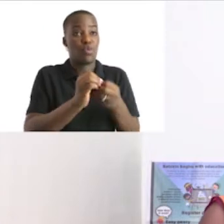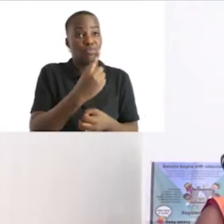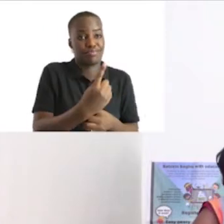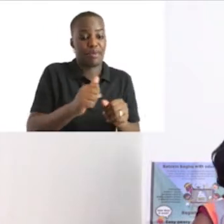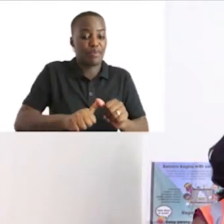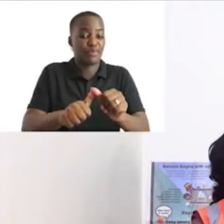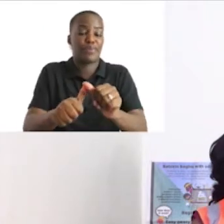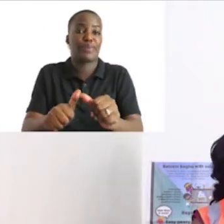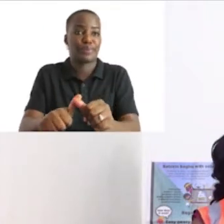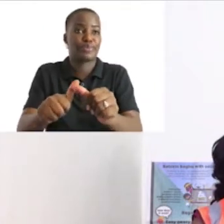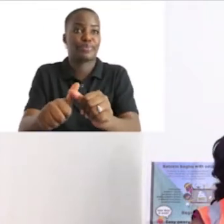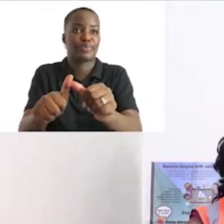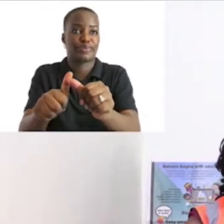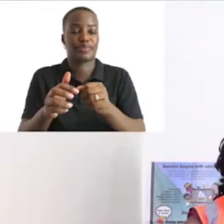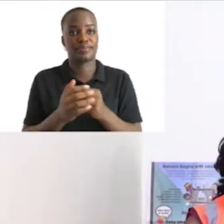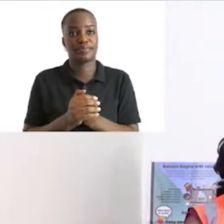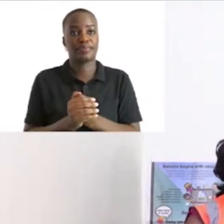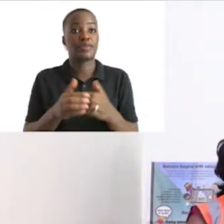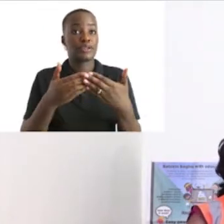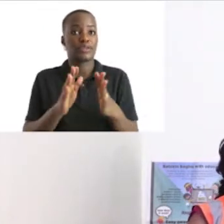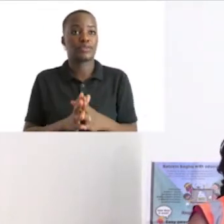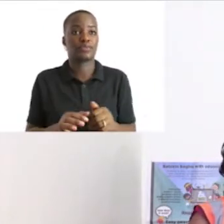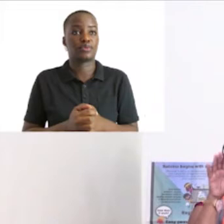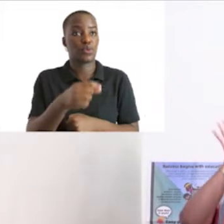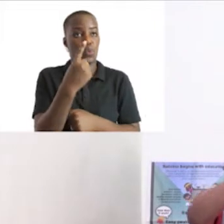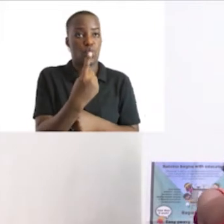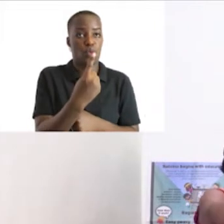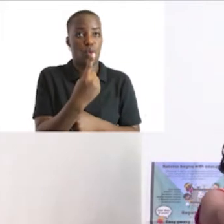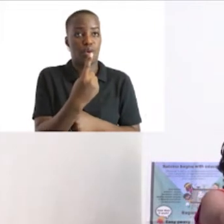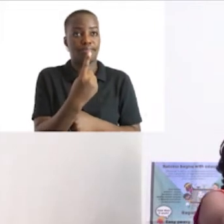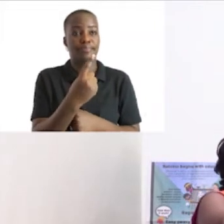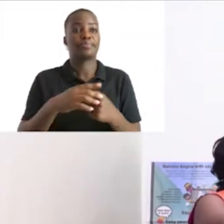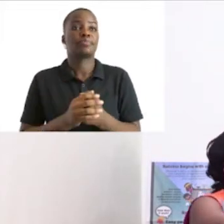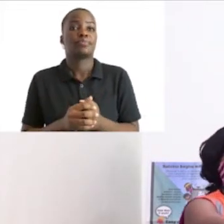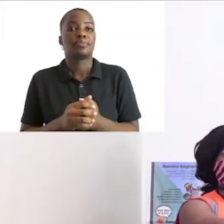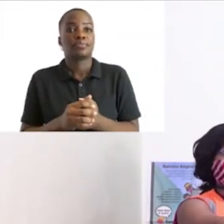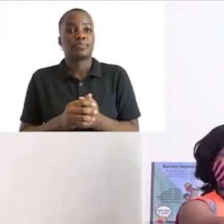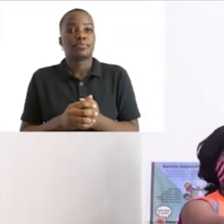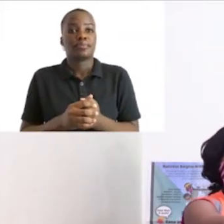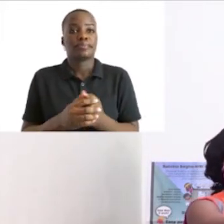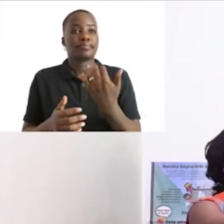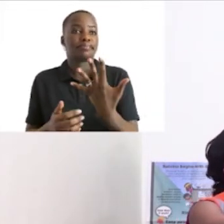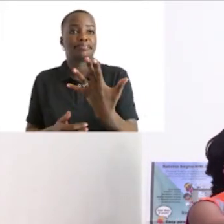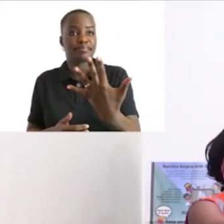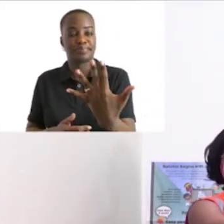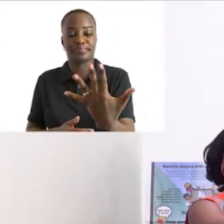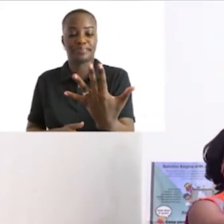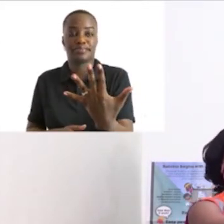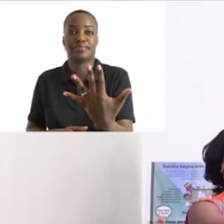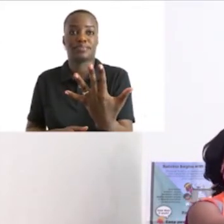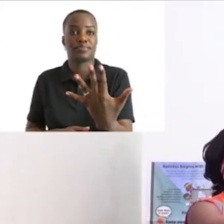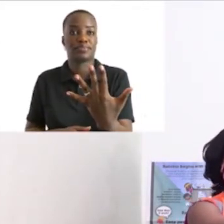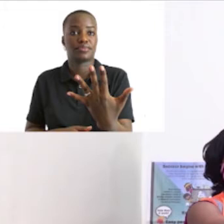number. Are we ready? We will start with 1. Let's push our hand out. And remember